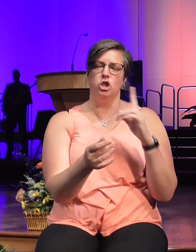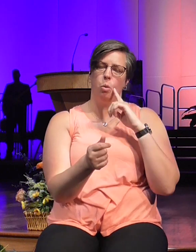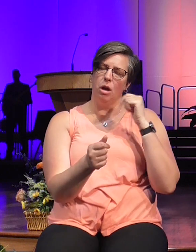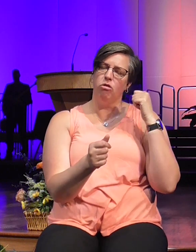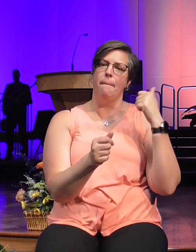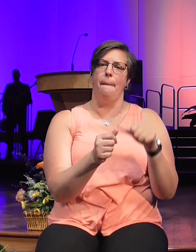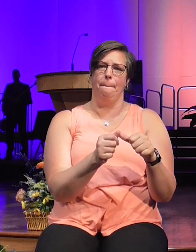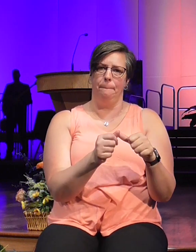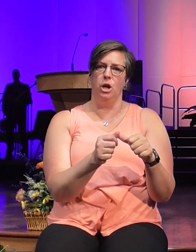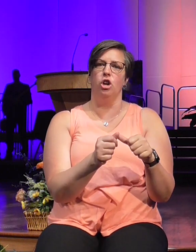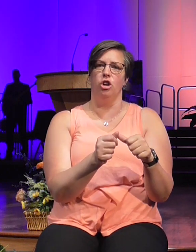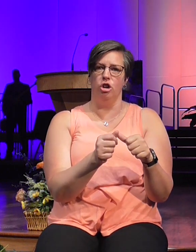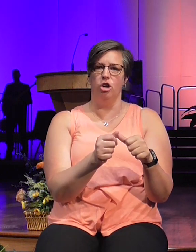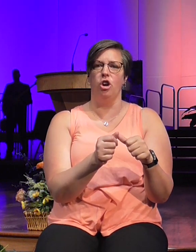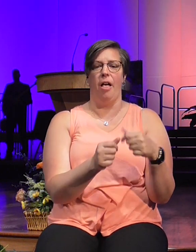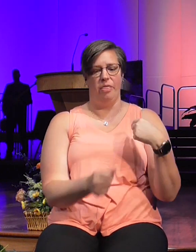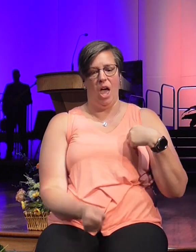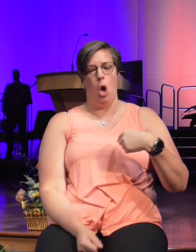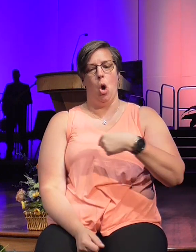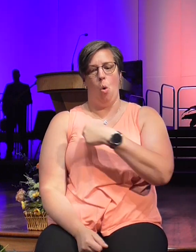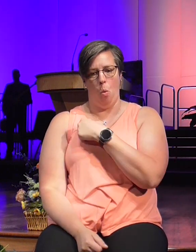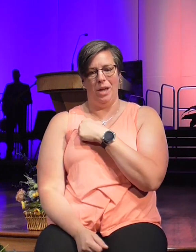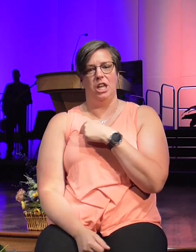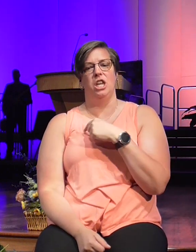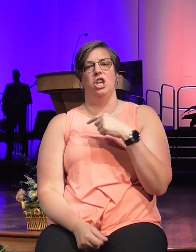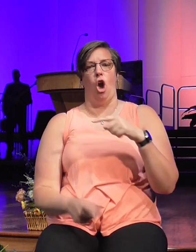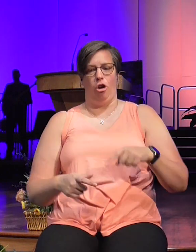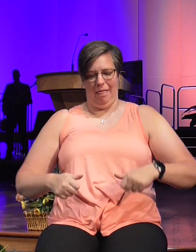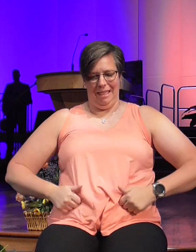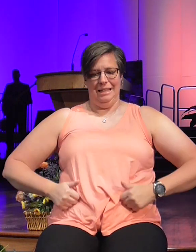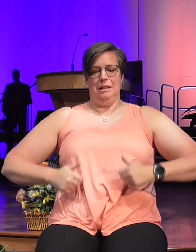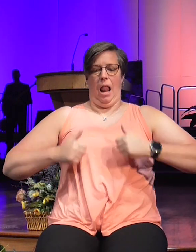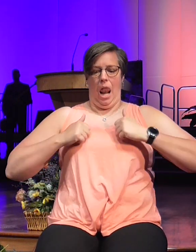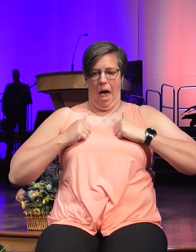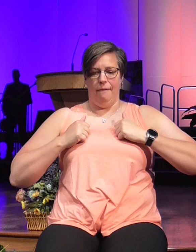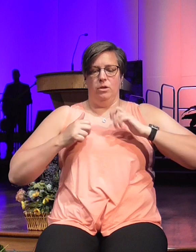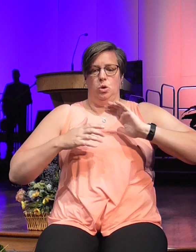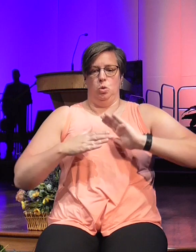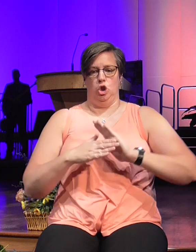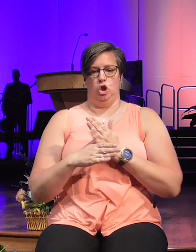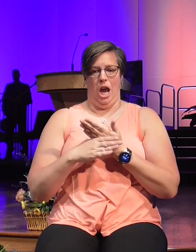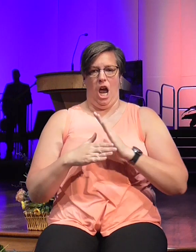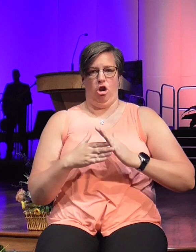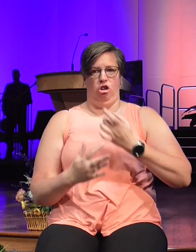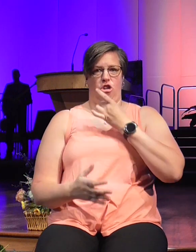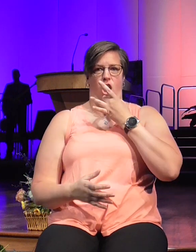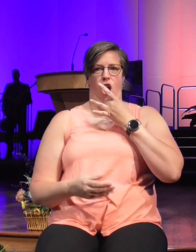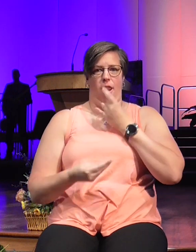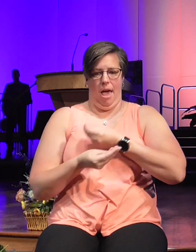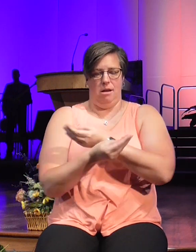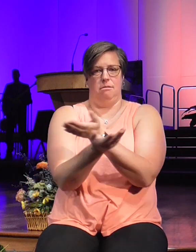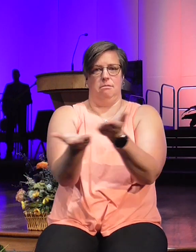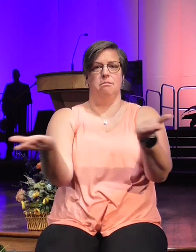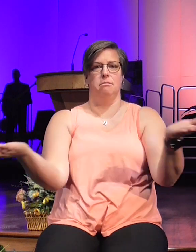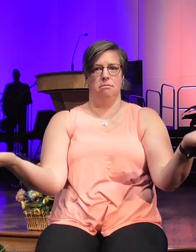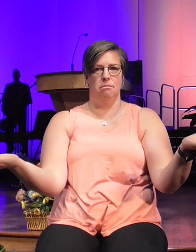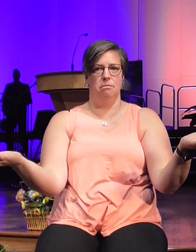Remembering that we are in this life to share our light as part of the